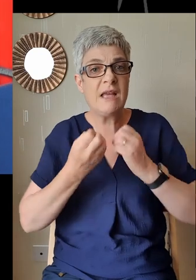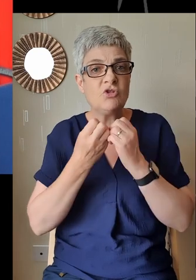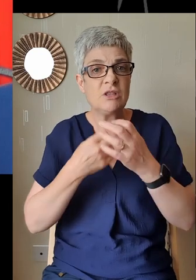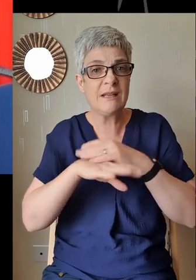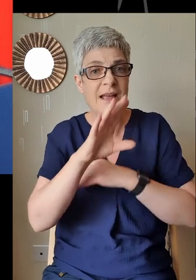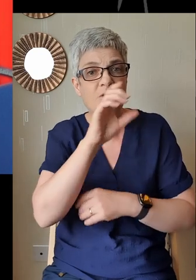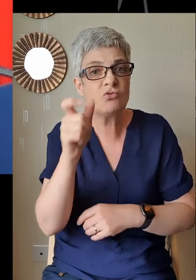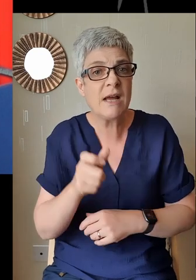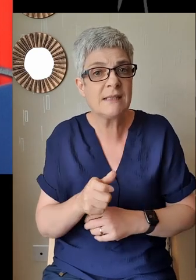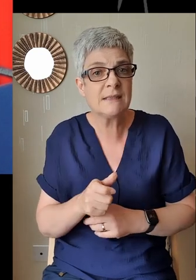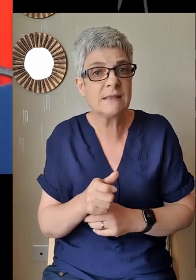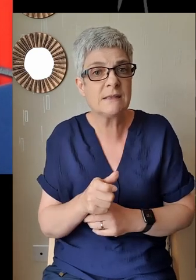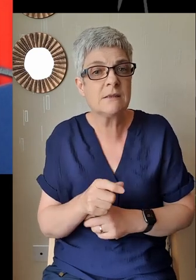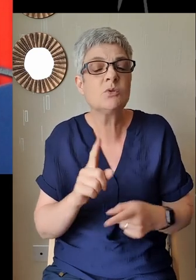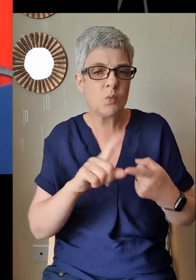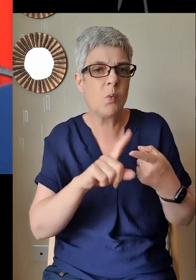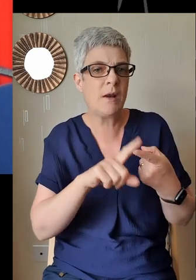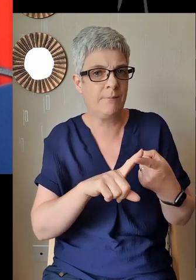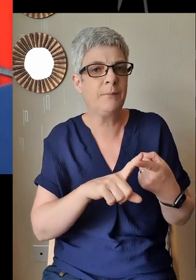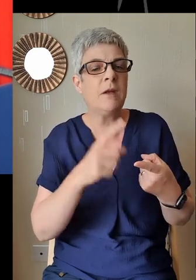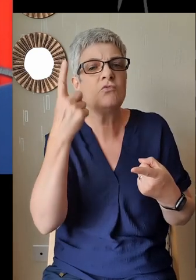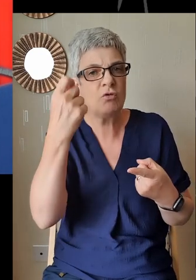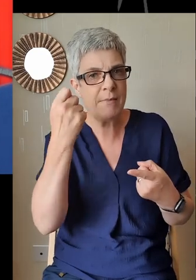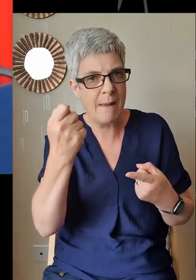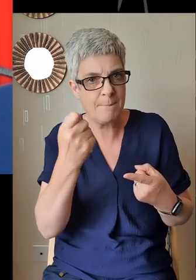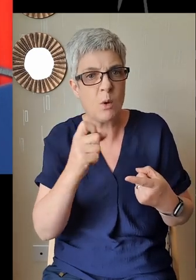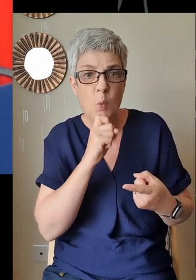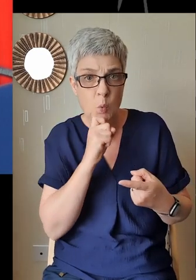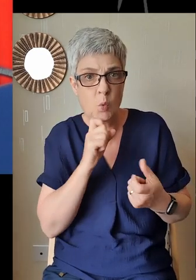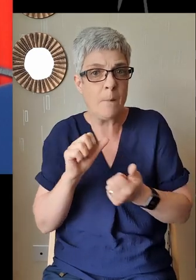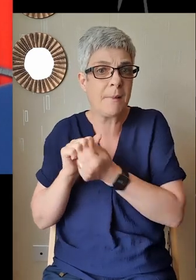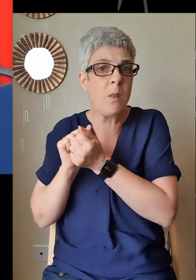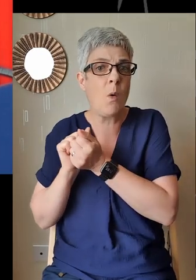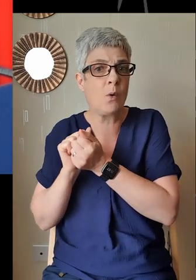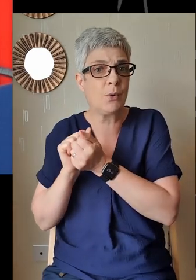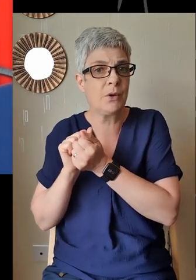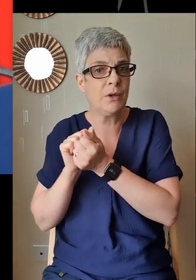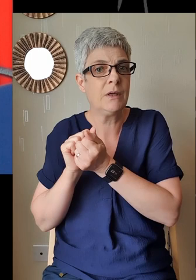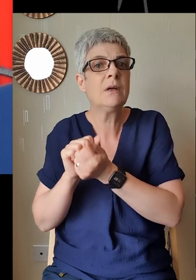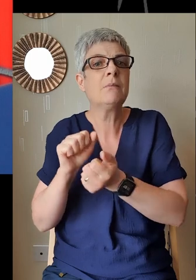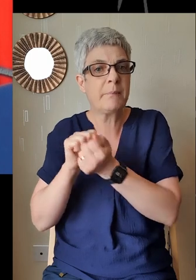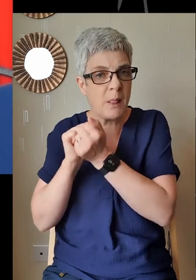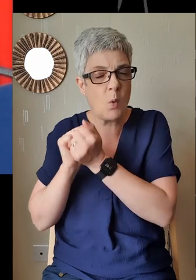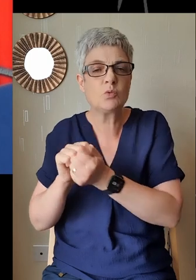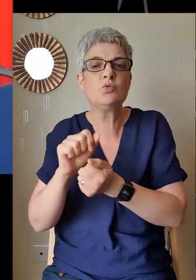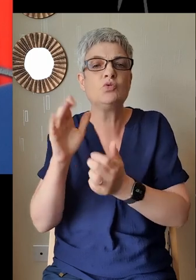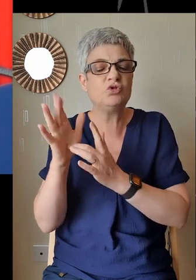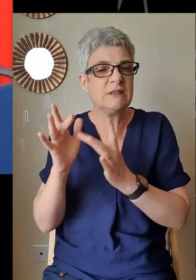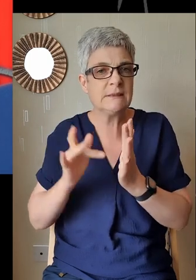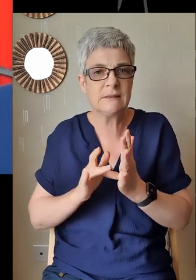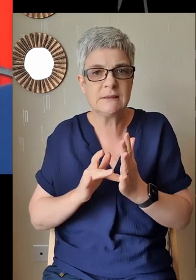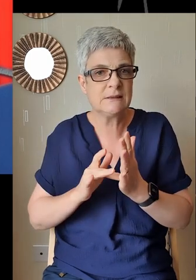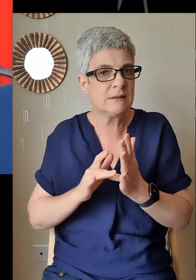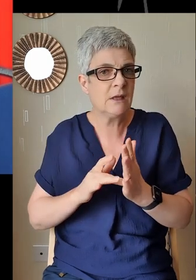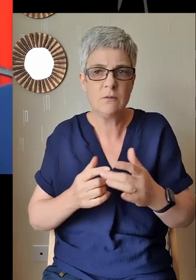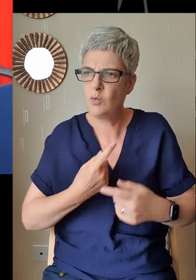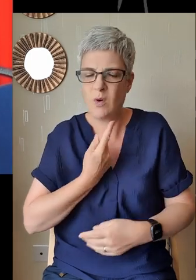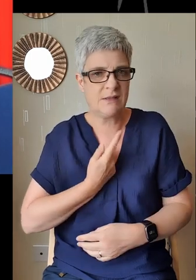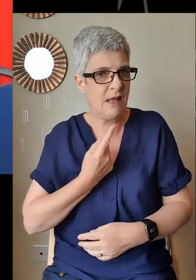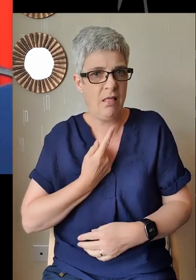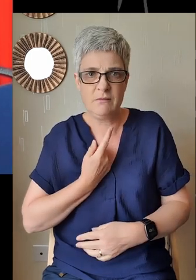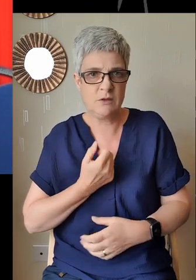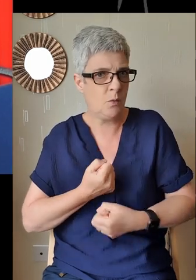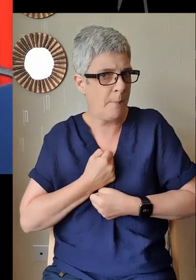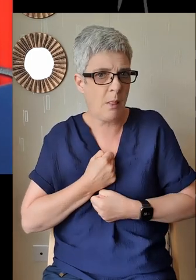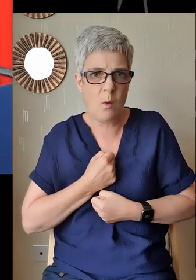So one, remember whose we are. We belong to Jesus. We are not our own if we are in Christ